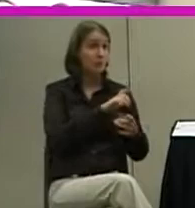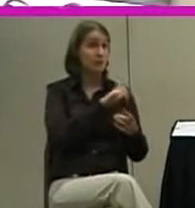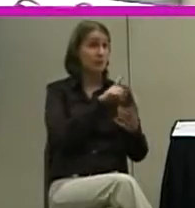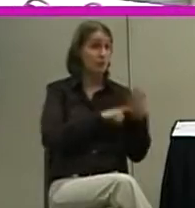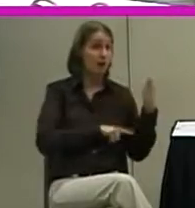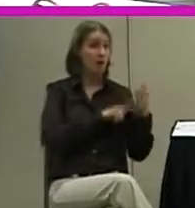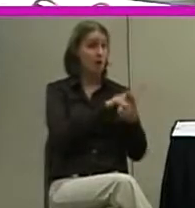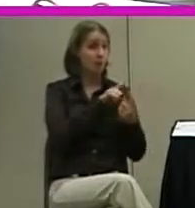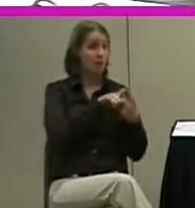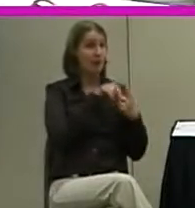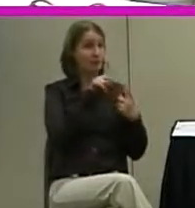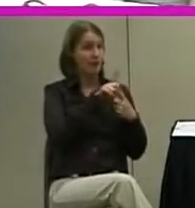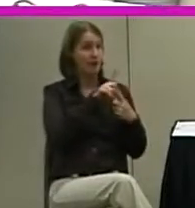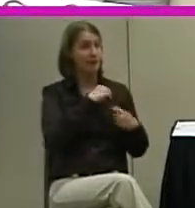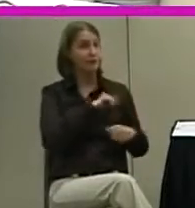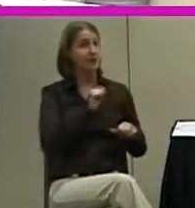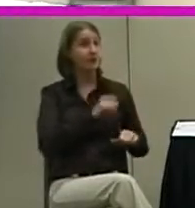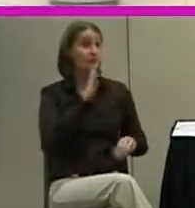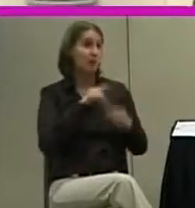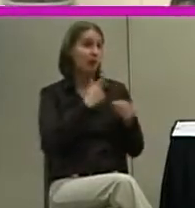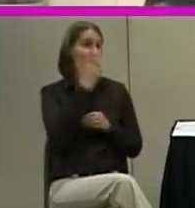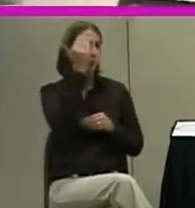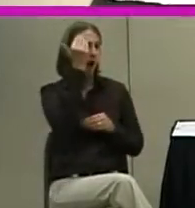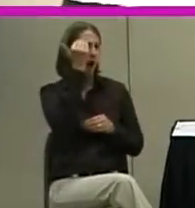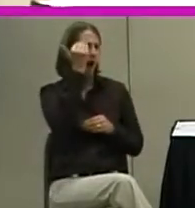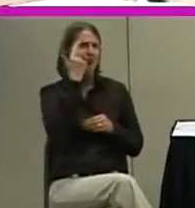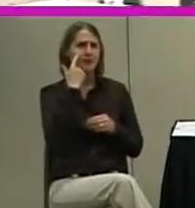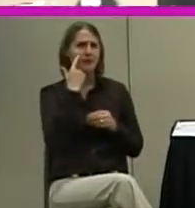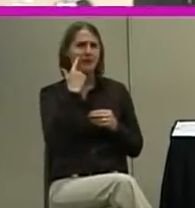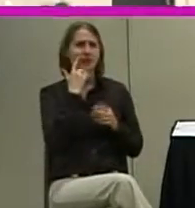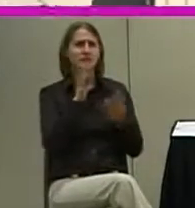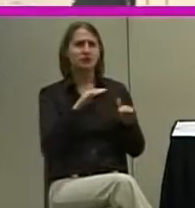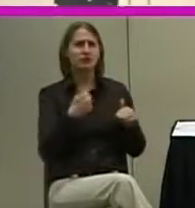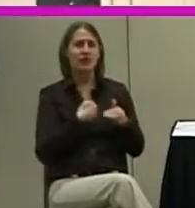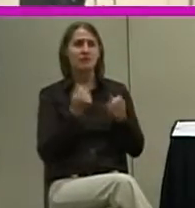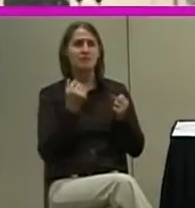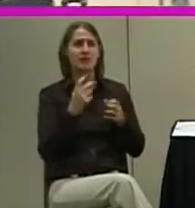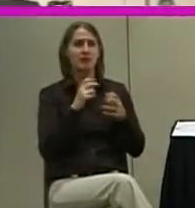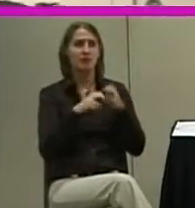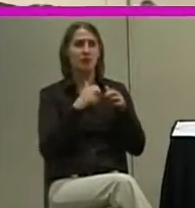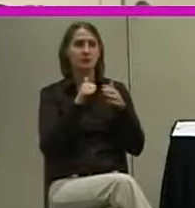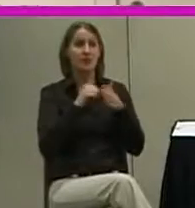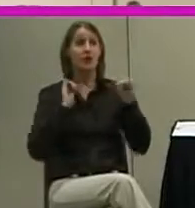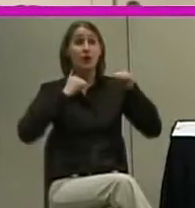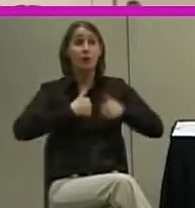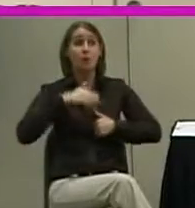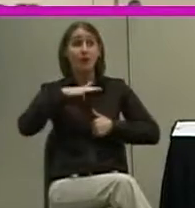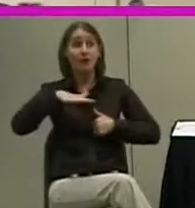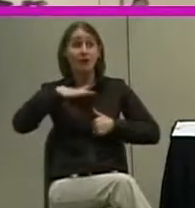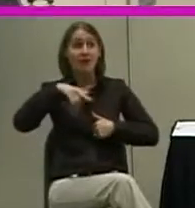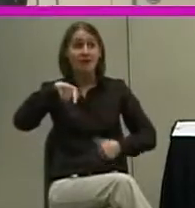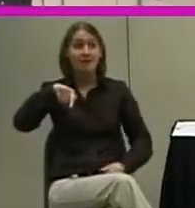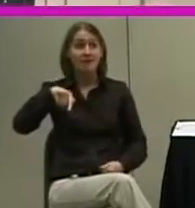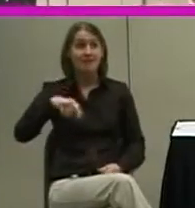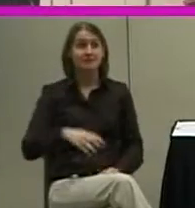where, and we can talk about why. Why do you think kids have a lot of problems in the code area?